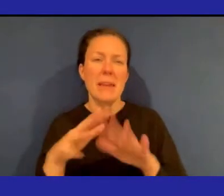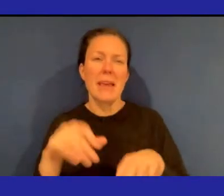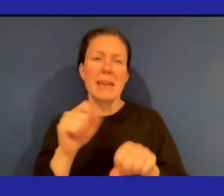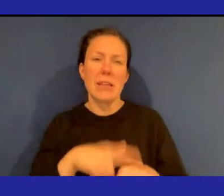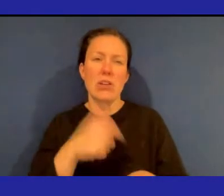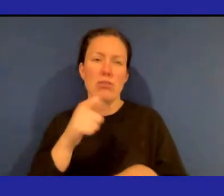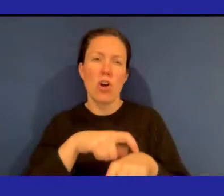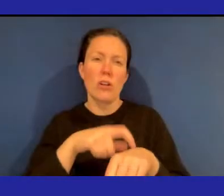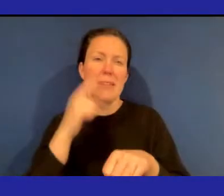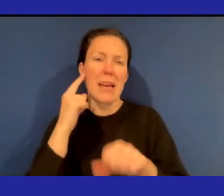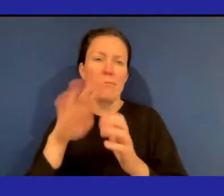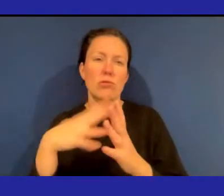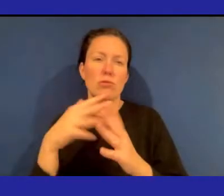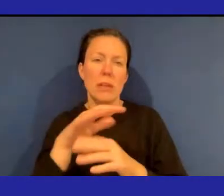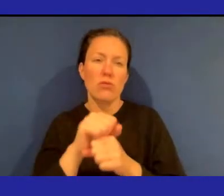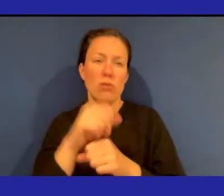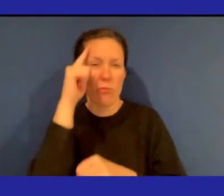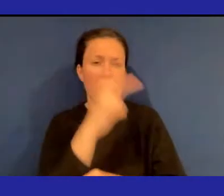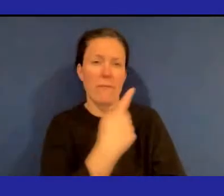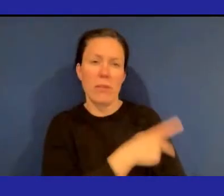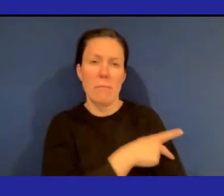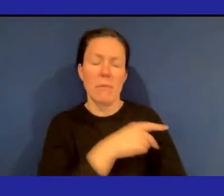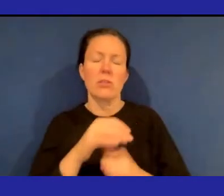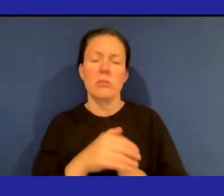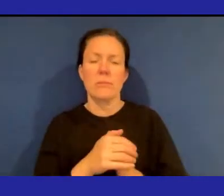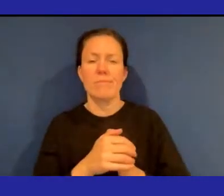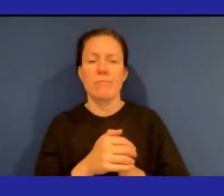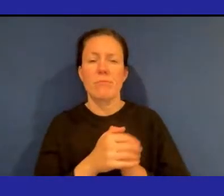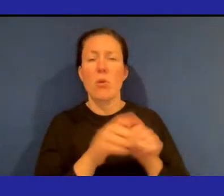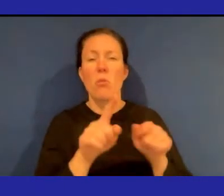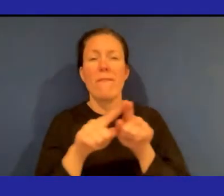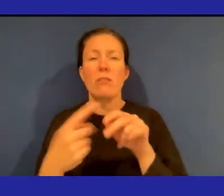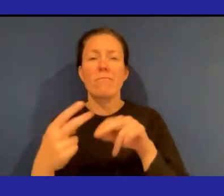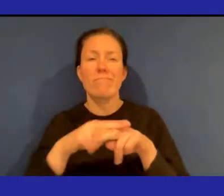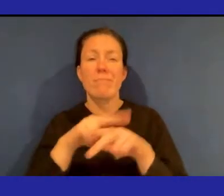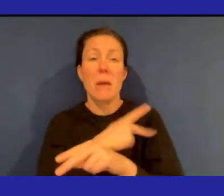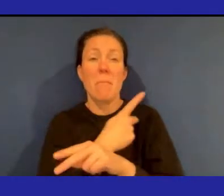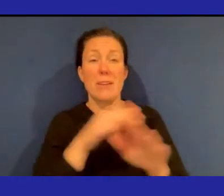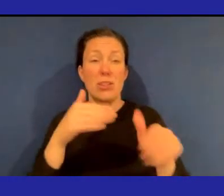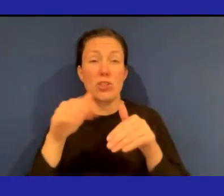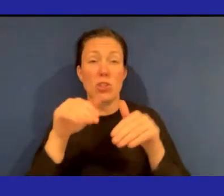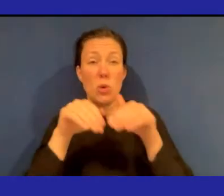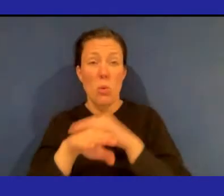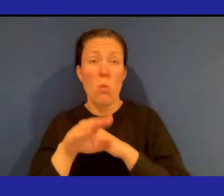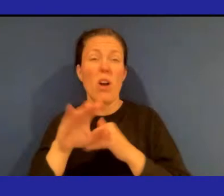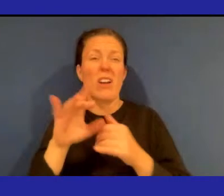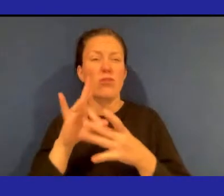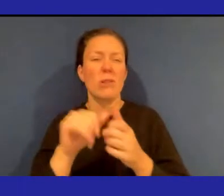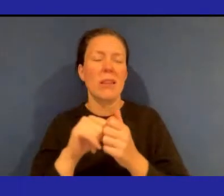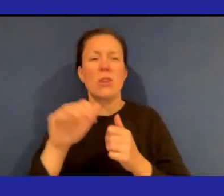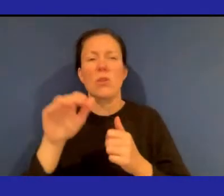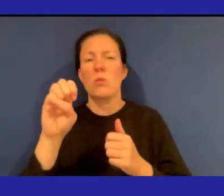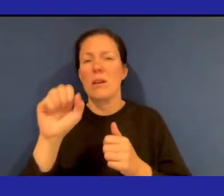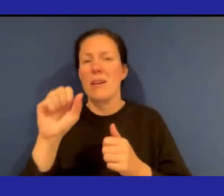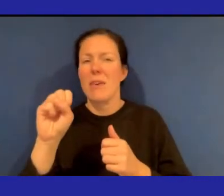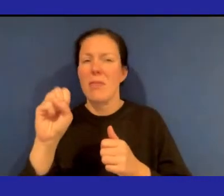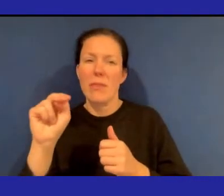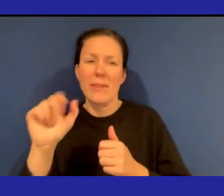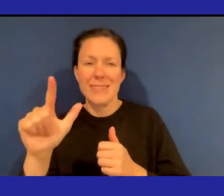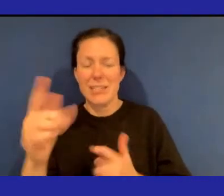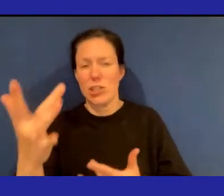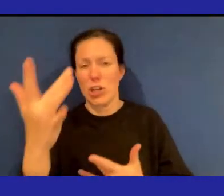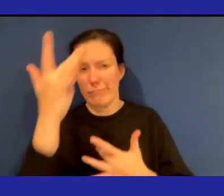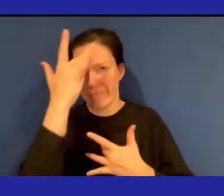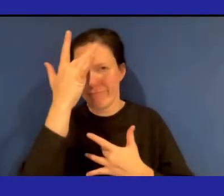appointment. And there's also been an uptick in patient walk ins due to seasonal illnesses. Site leadership is working